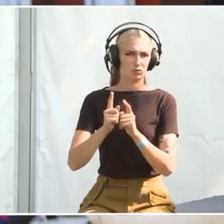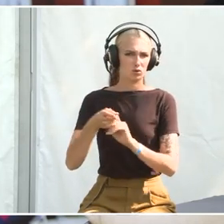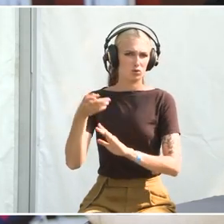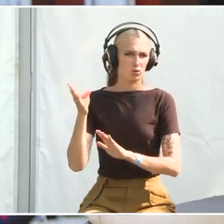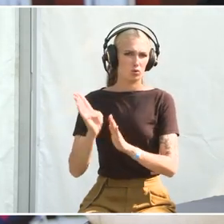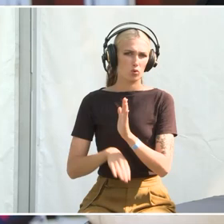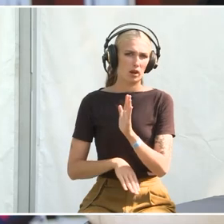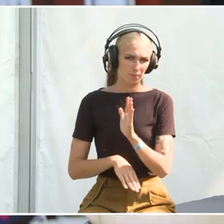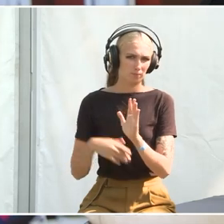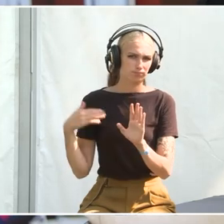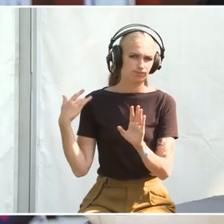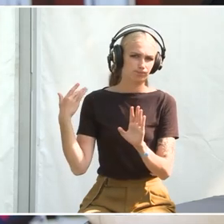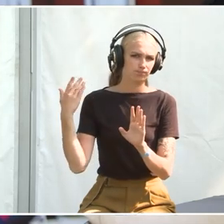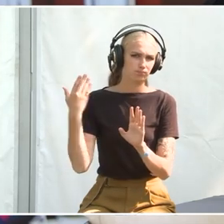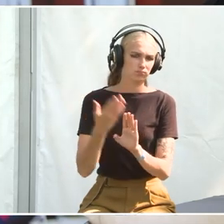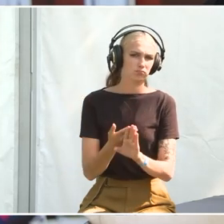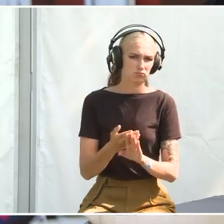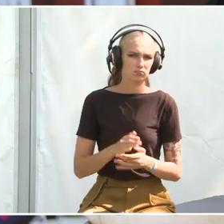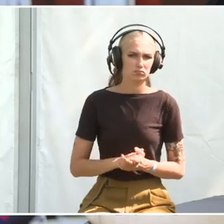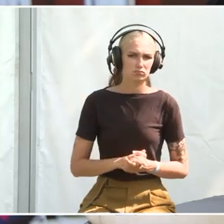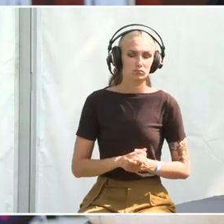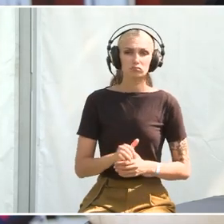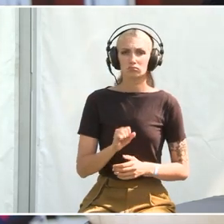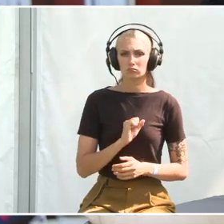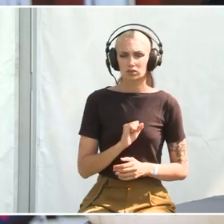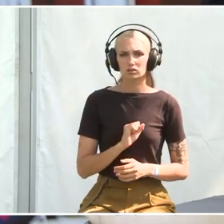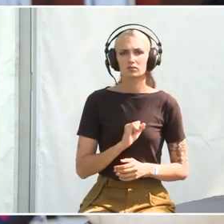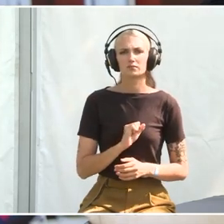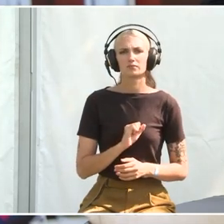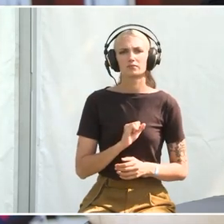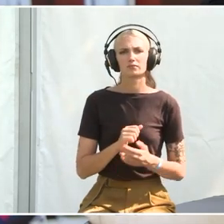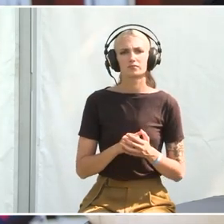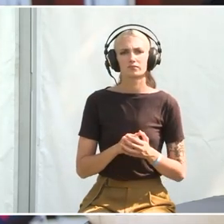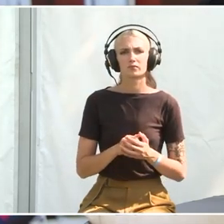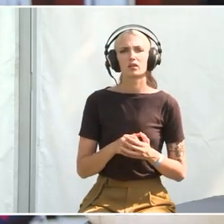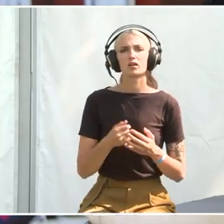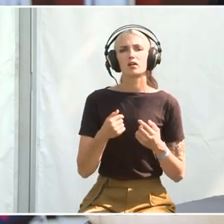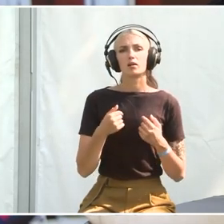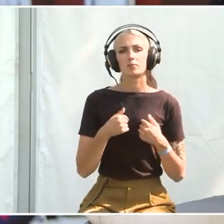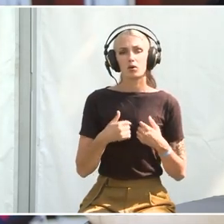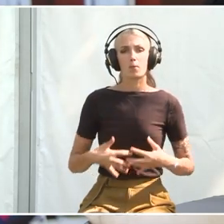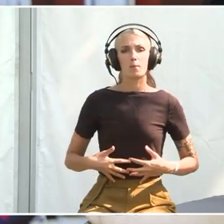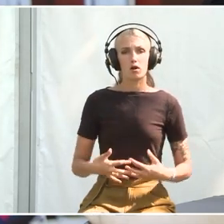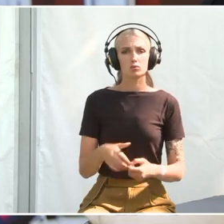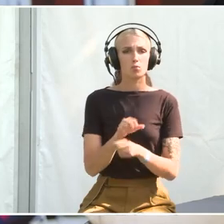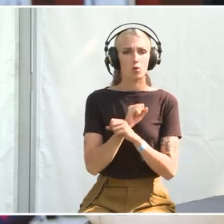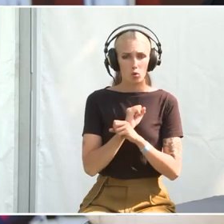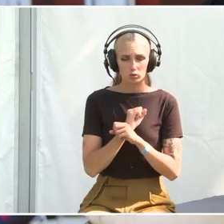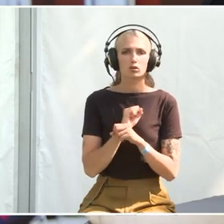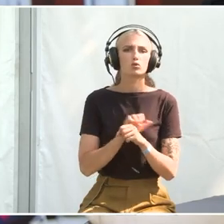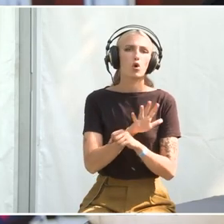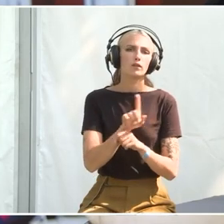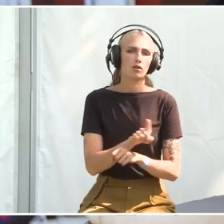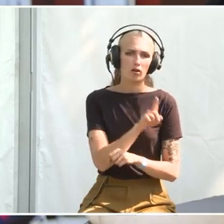the past few years, I would say, because I went on maternity leave when COVID just started. And when I came back to